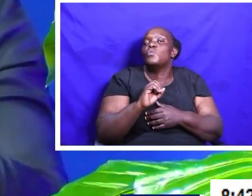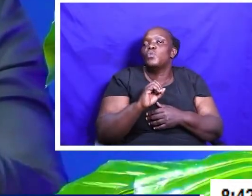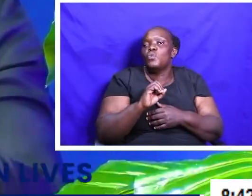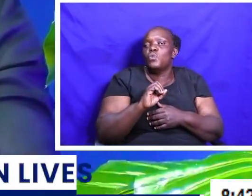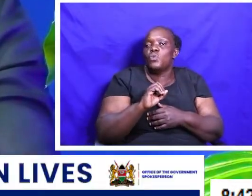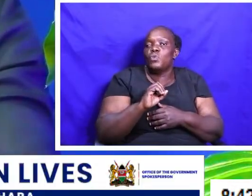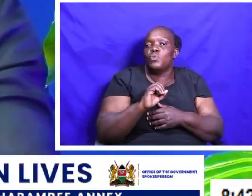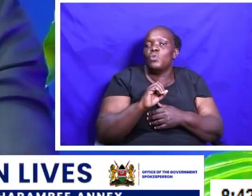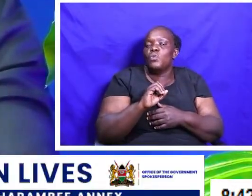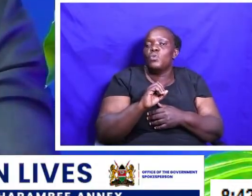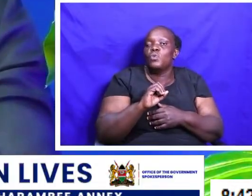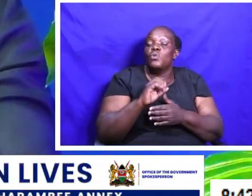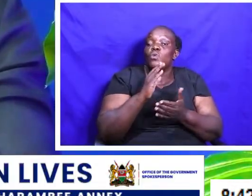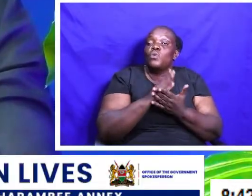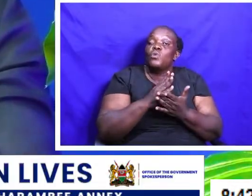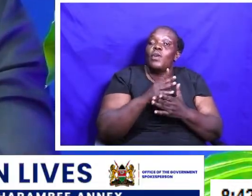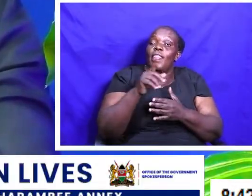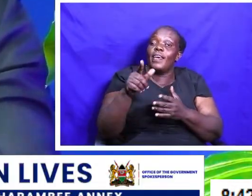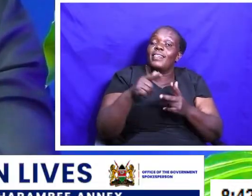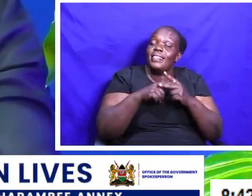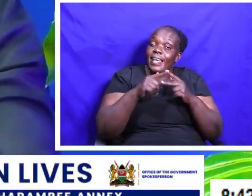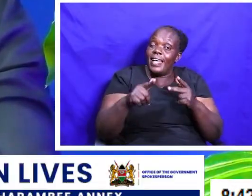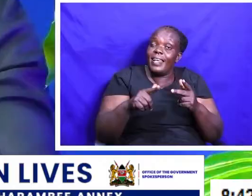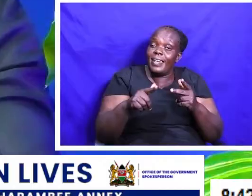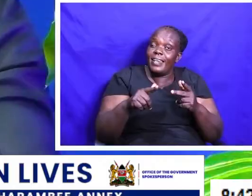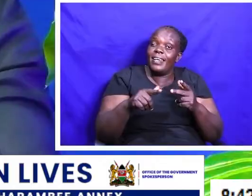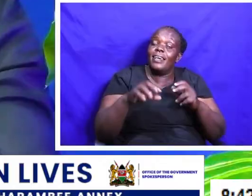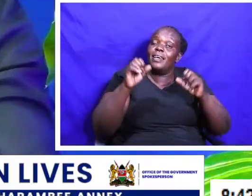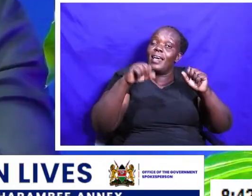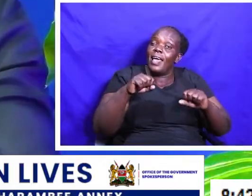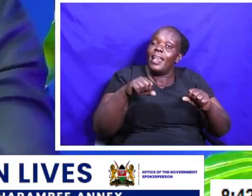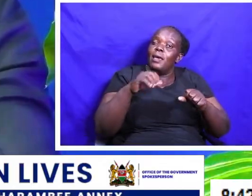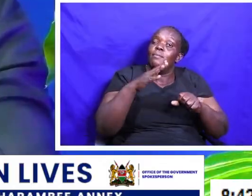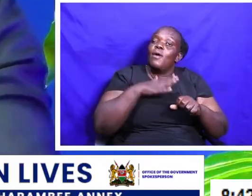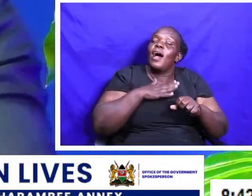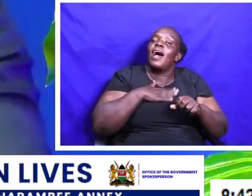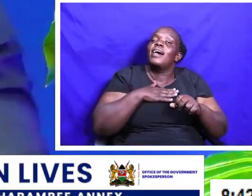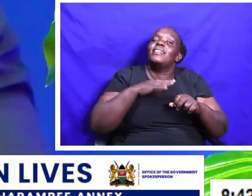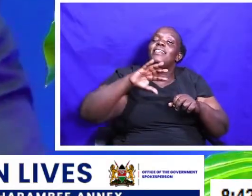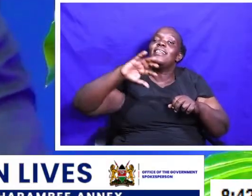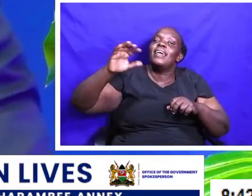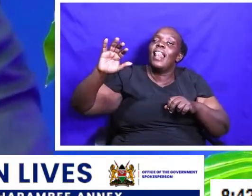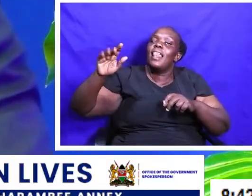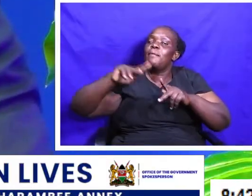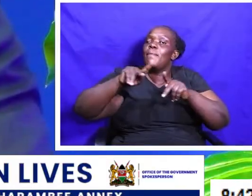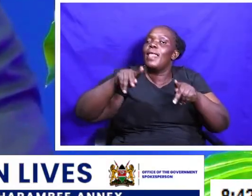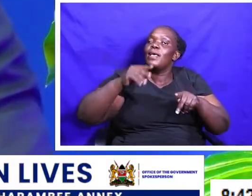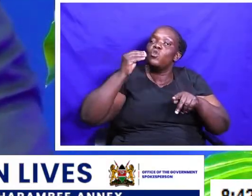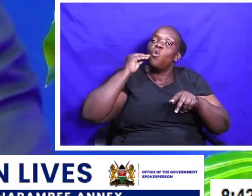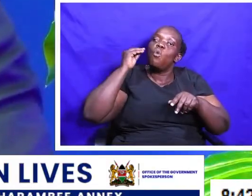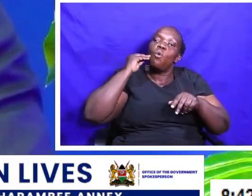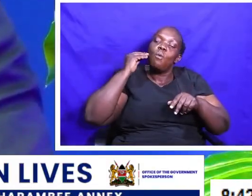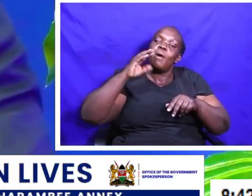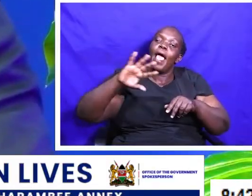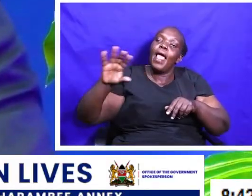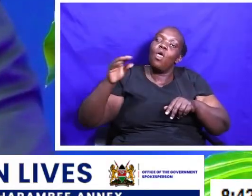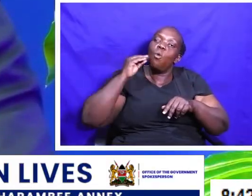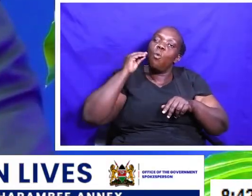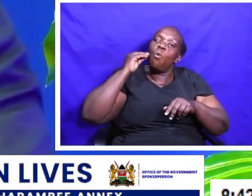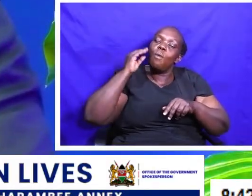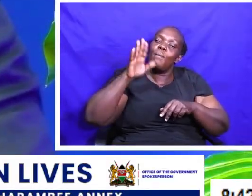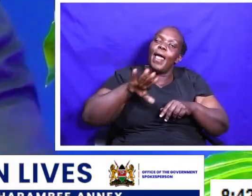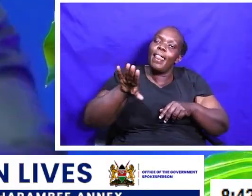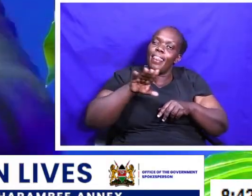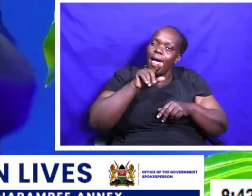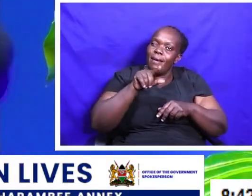kidogo. Yeah? Na hiyo ilikuwa, it enabled us, we come from a hilly place, yeah? Okay. And because we come from a